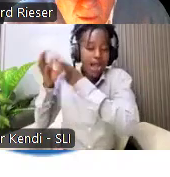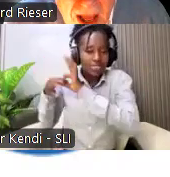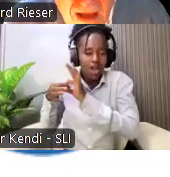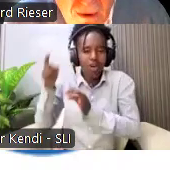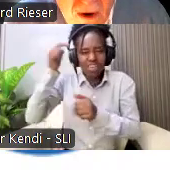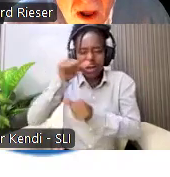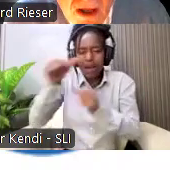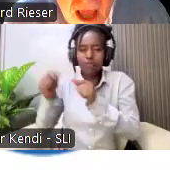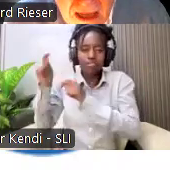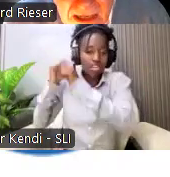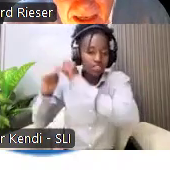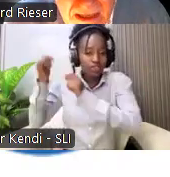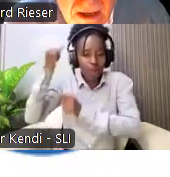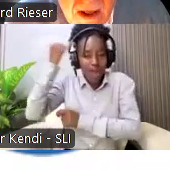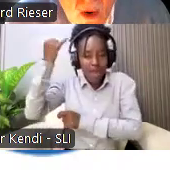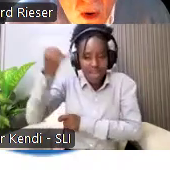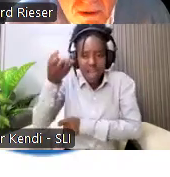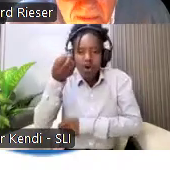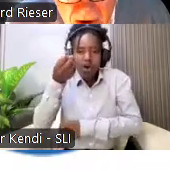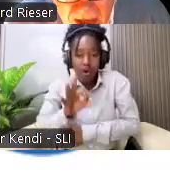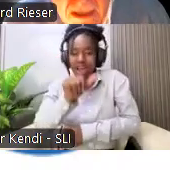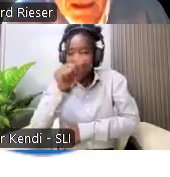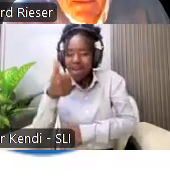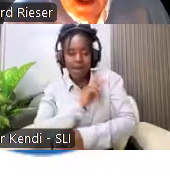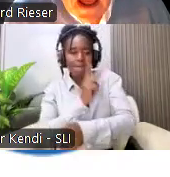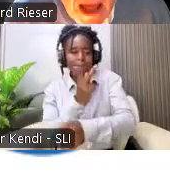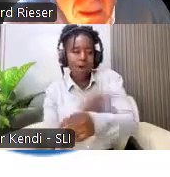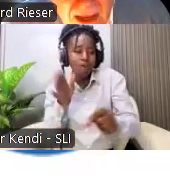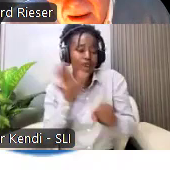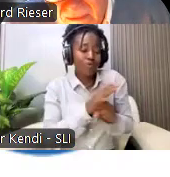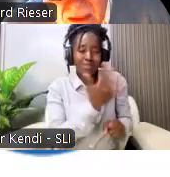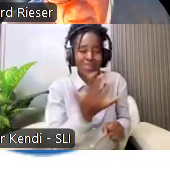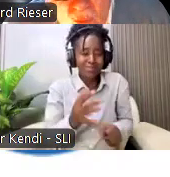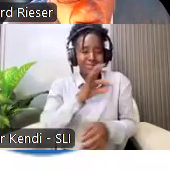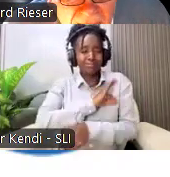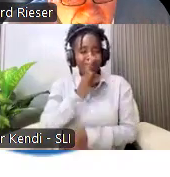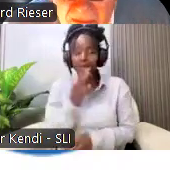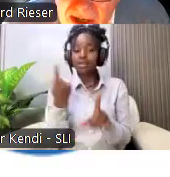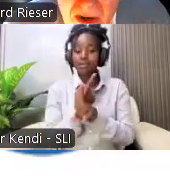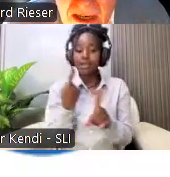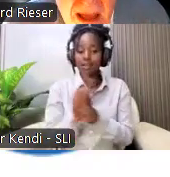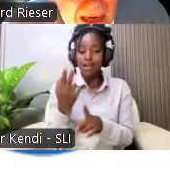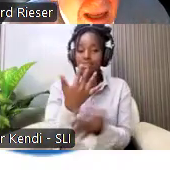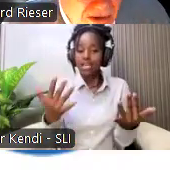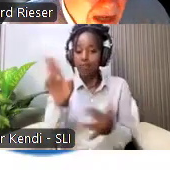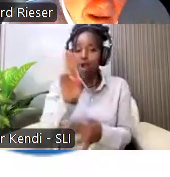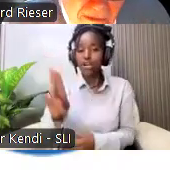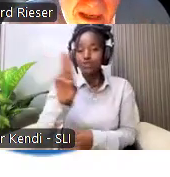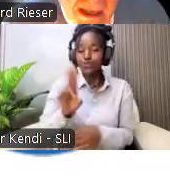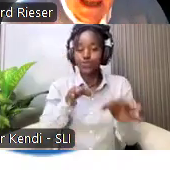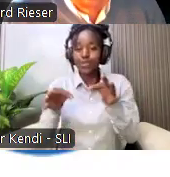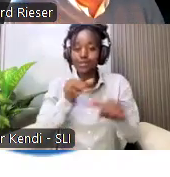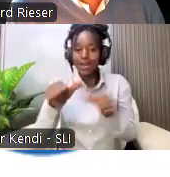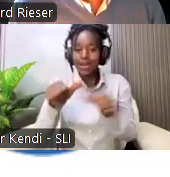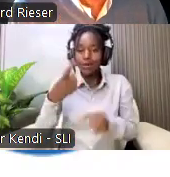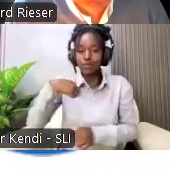of all-powerful deities or spirits. And then when people have been treated badly as a result of